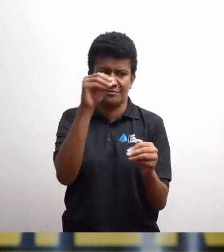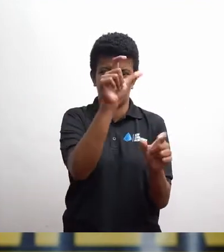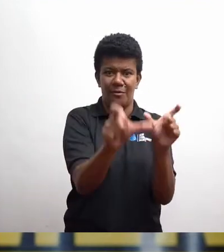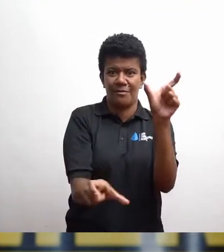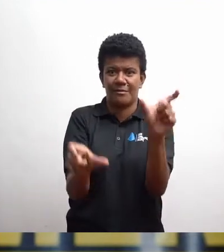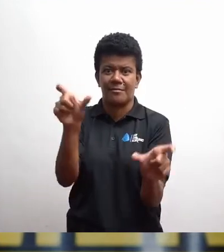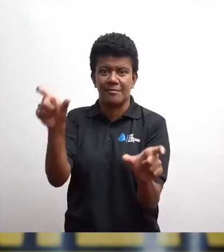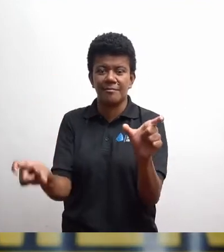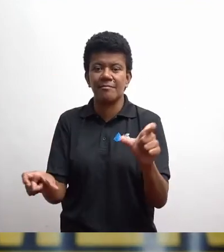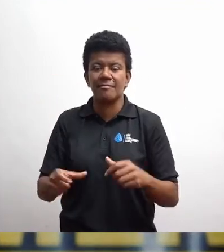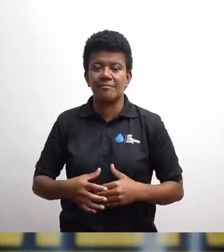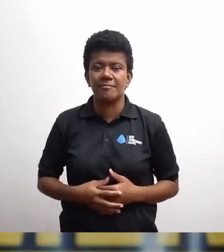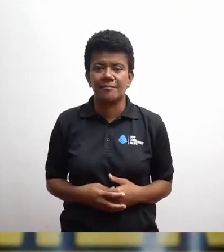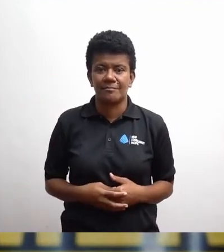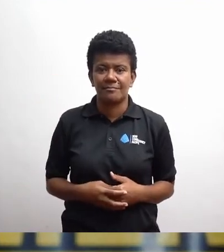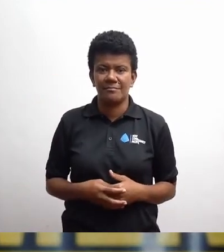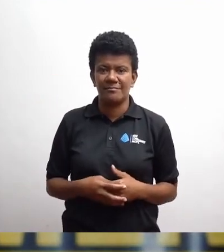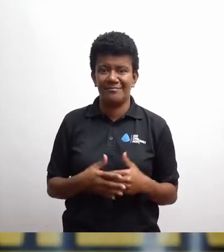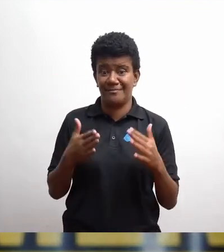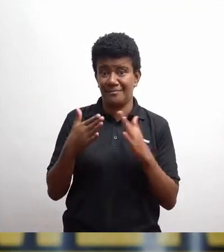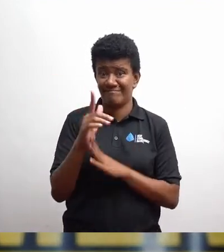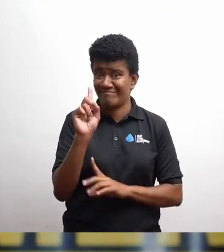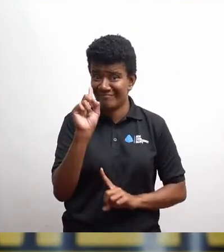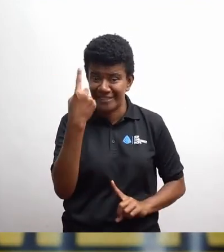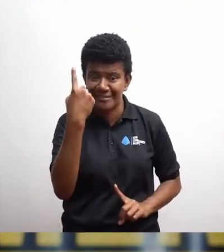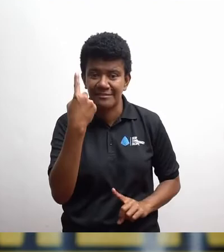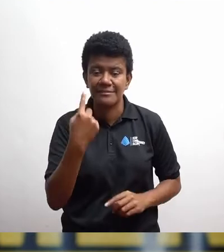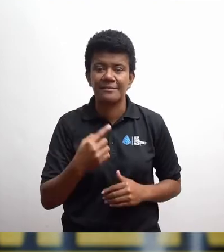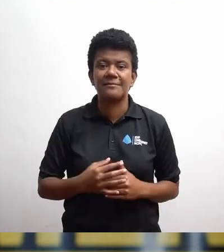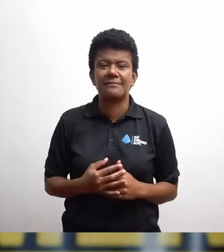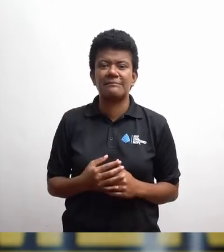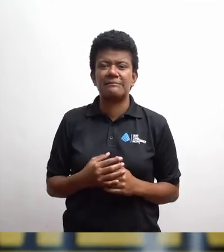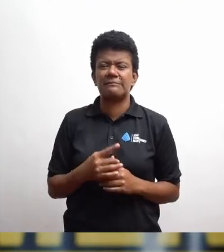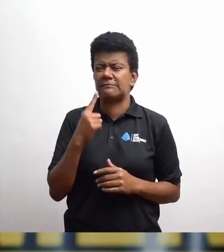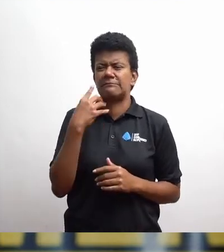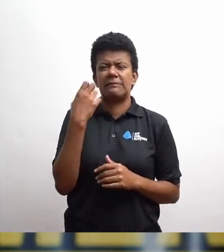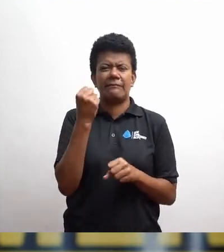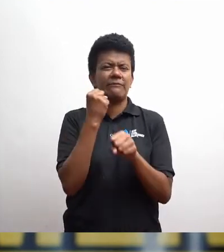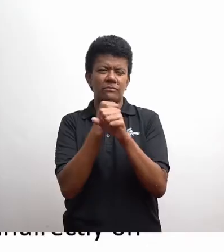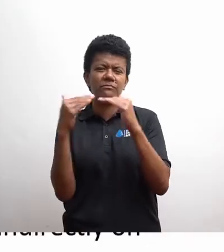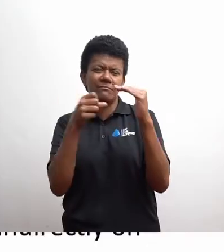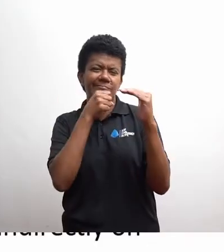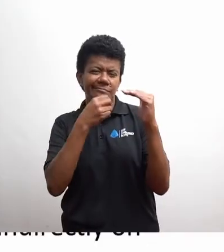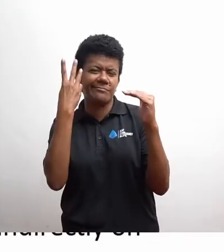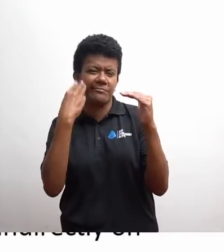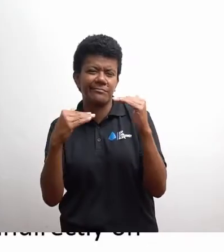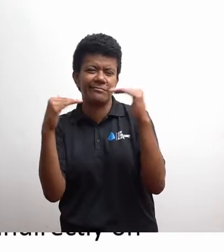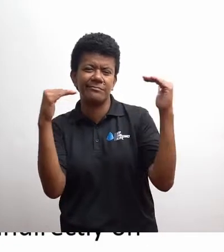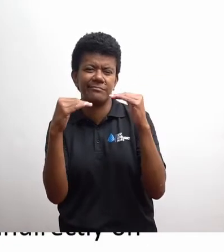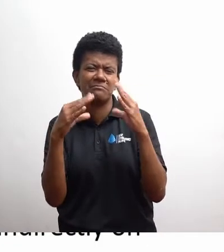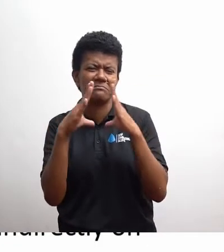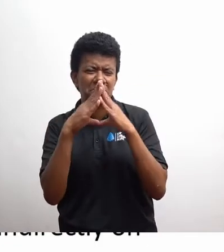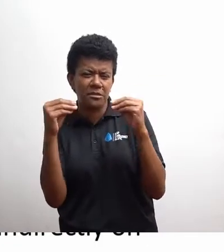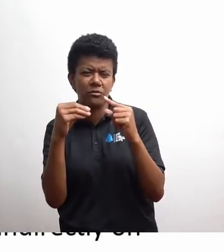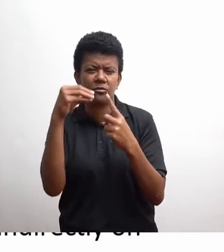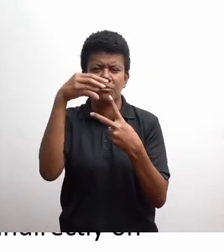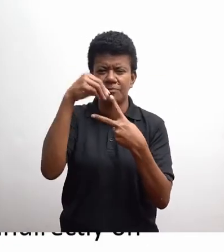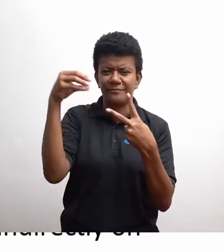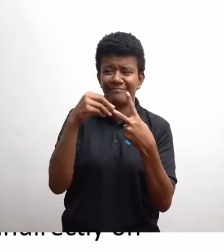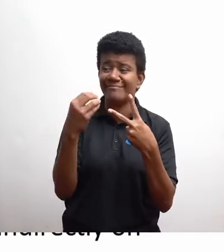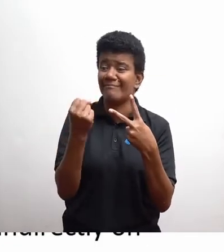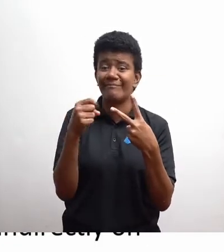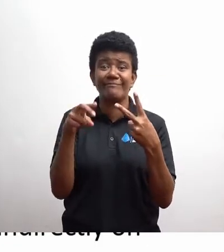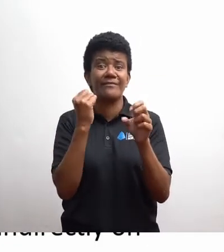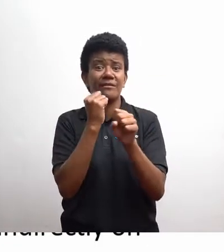You can do the work of sex characteristics under the first one, sex. Then gender, sexual orientation,